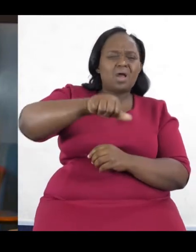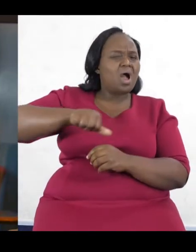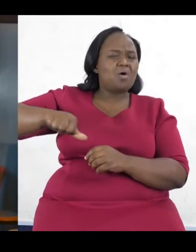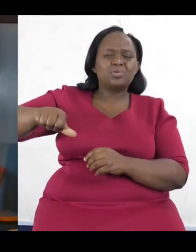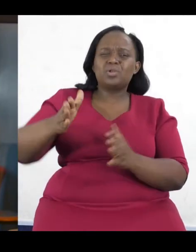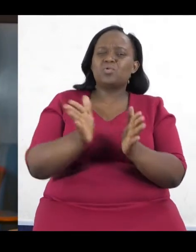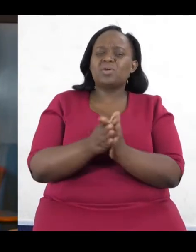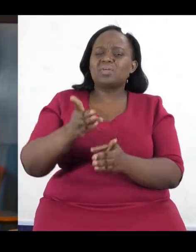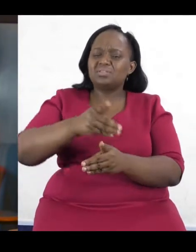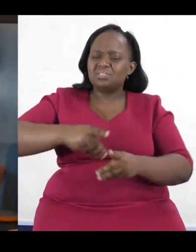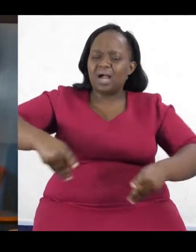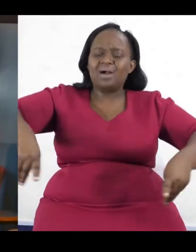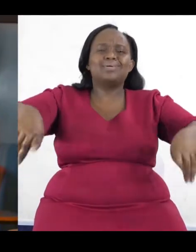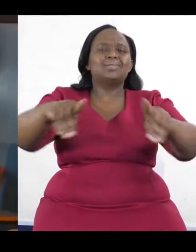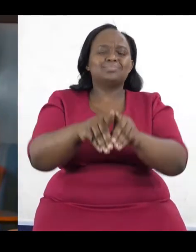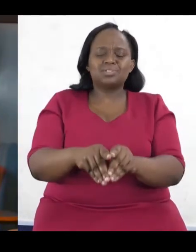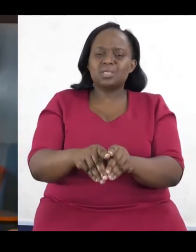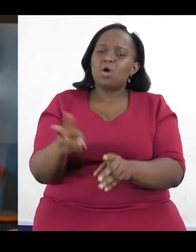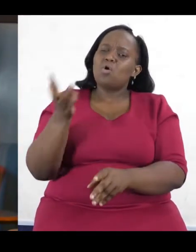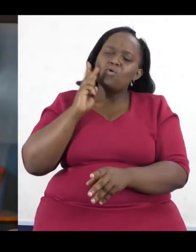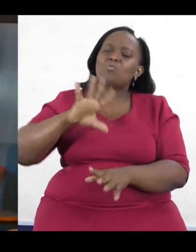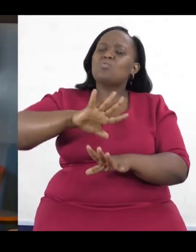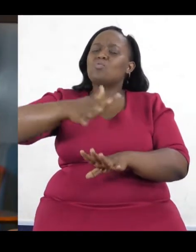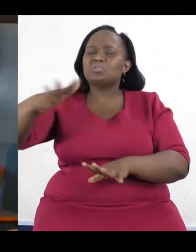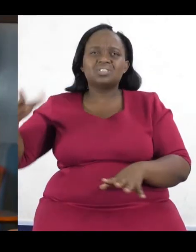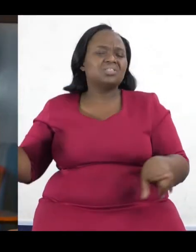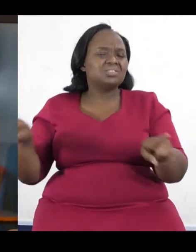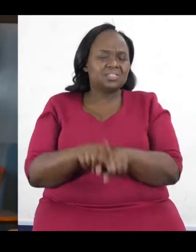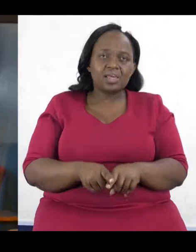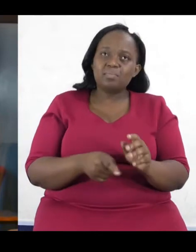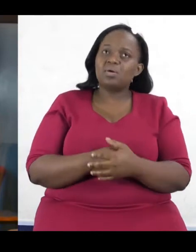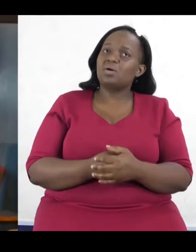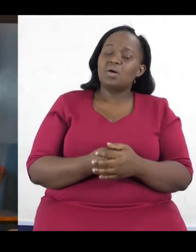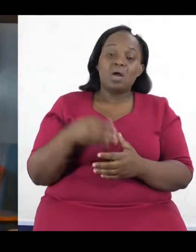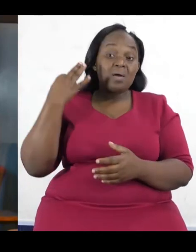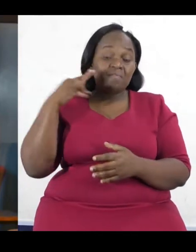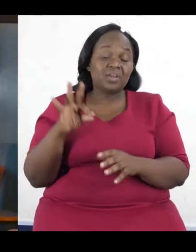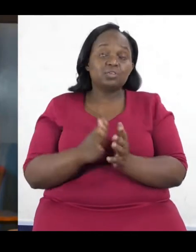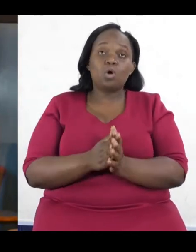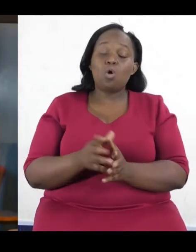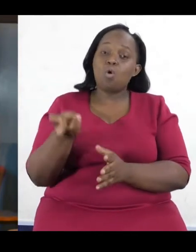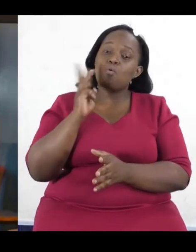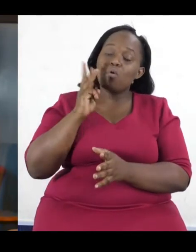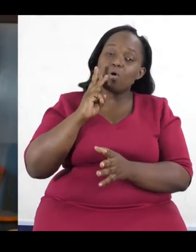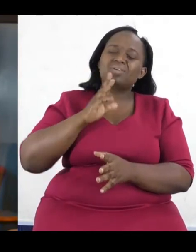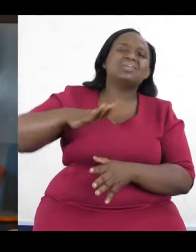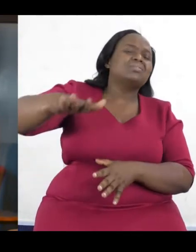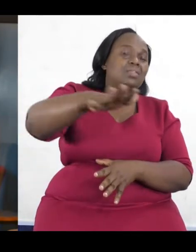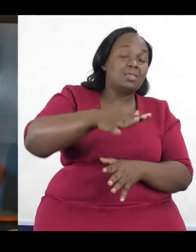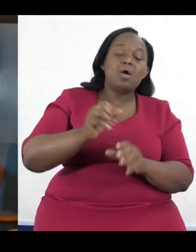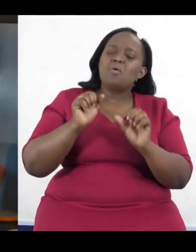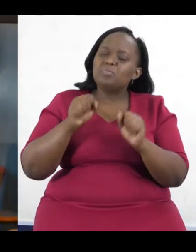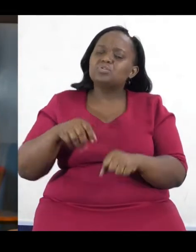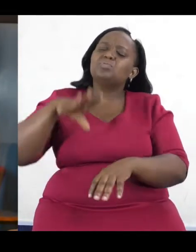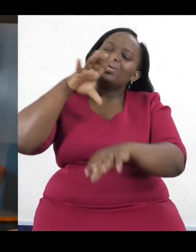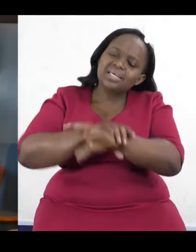water bodies, not only the ocean, which is salty, but even fresh water bodies, which we can actually even tap